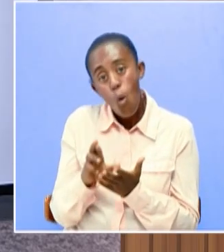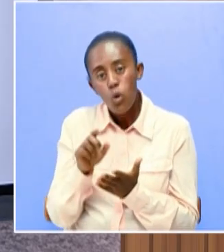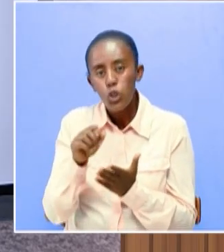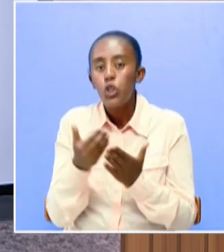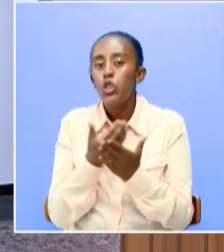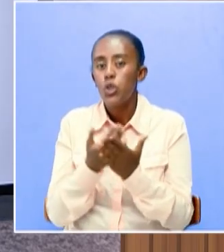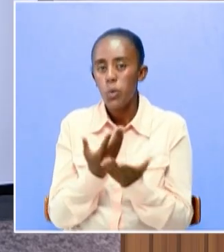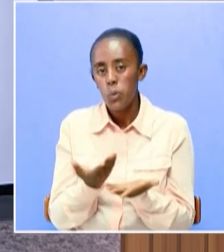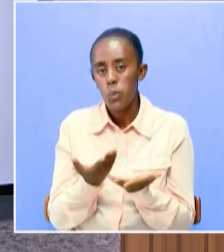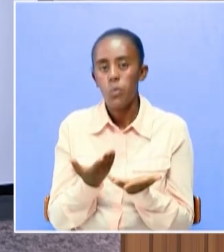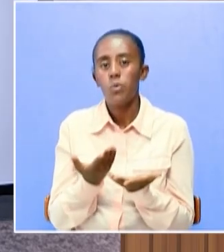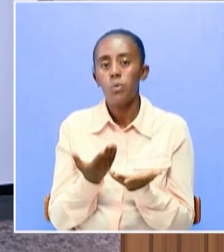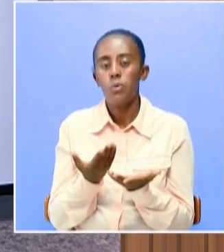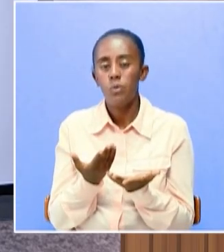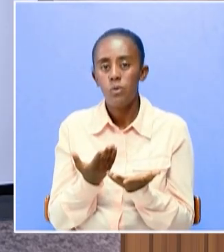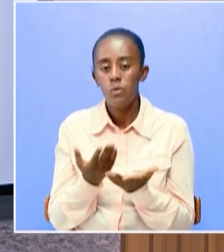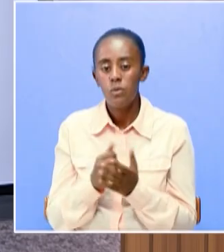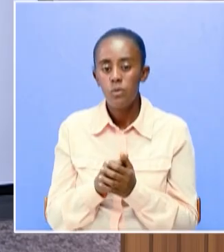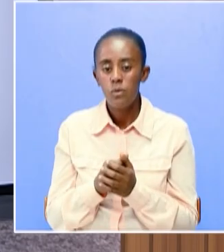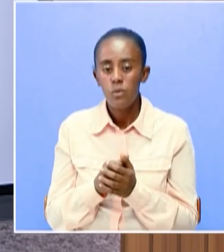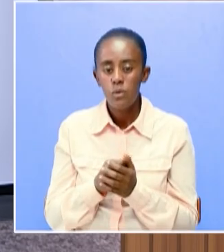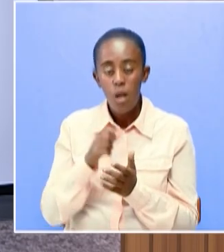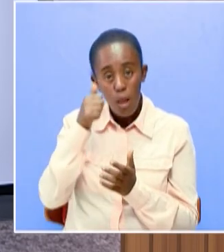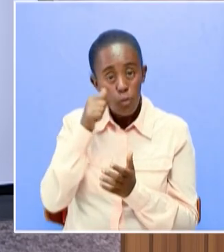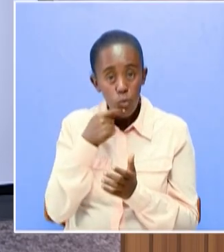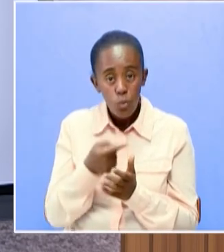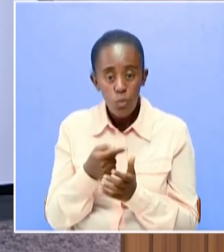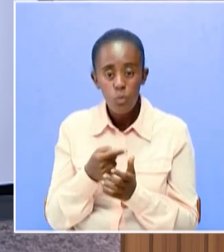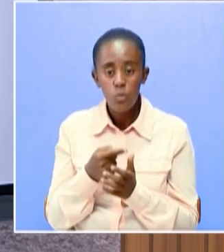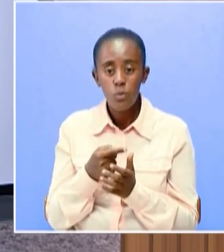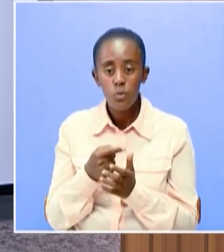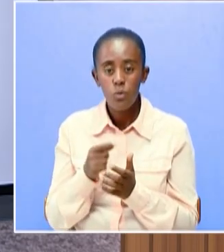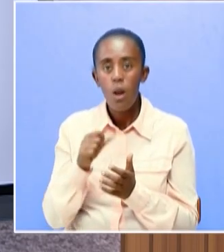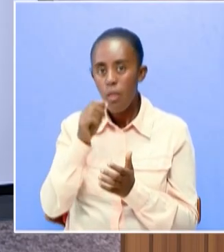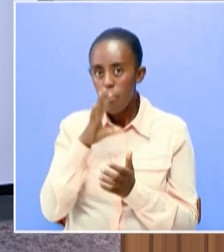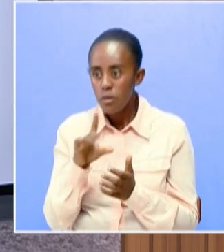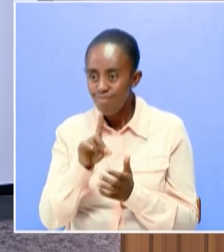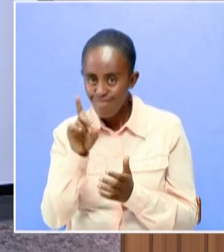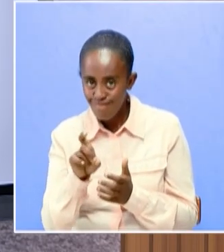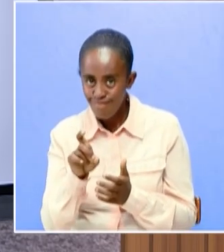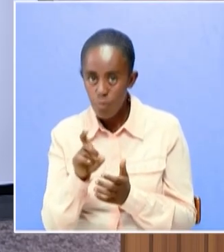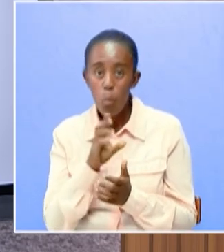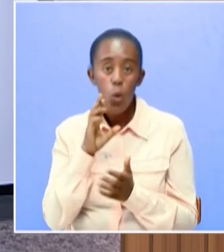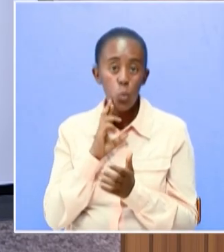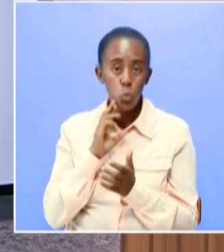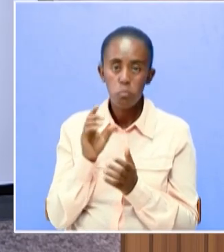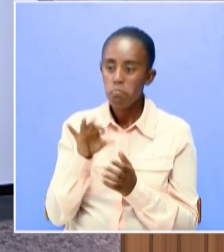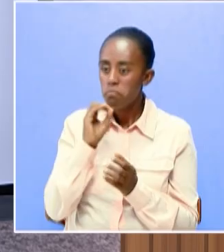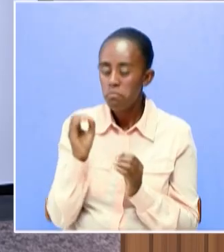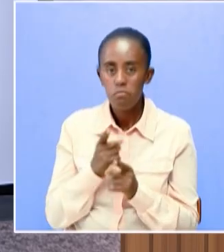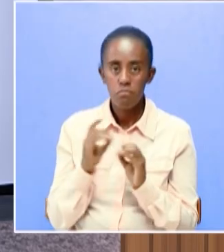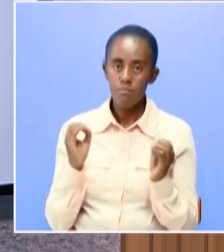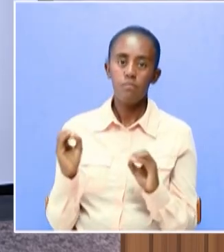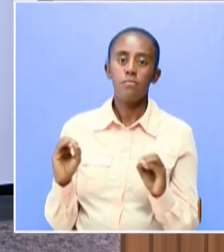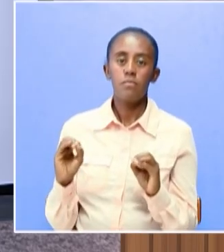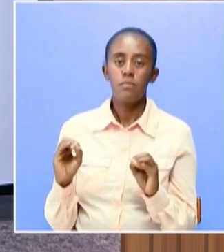for that area. What about Almaz here? Alamu says, Alamu then asked another person because he didn't get the answer.